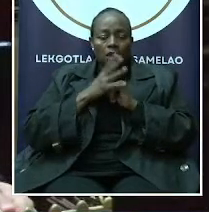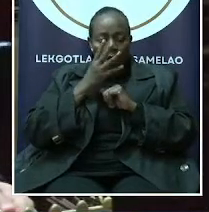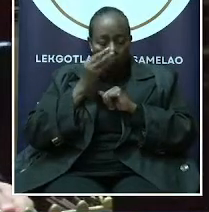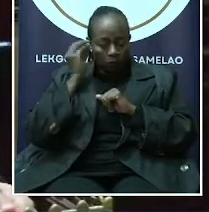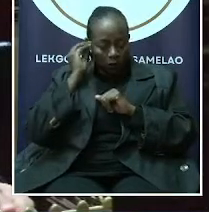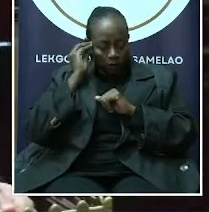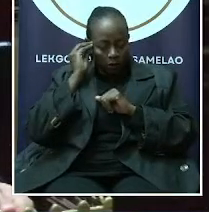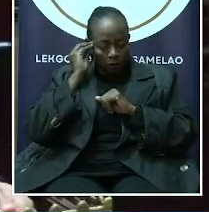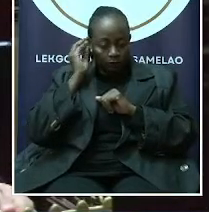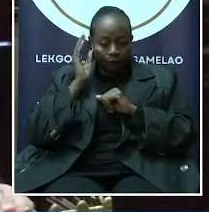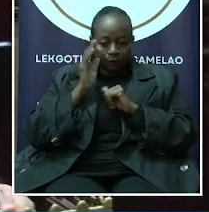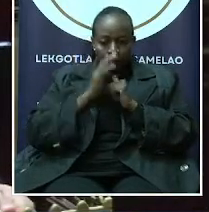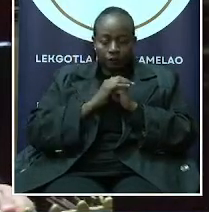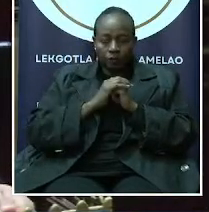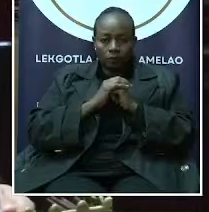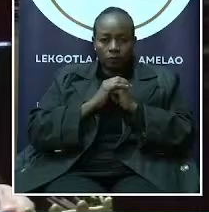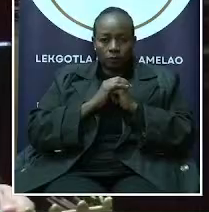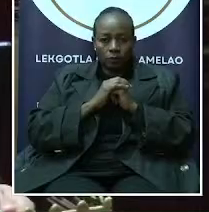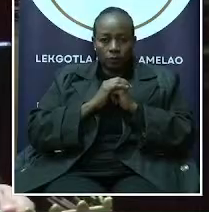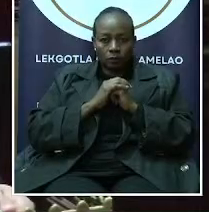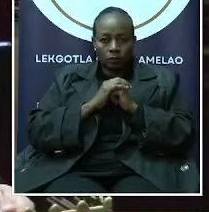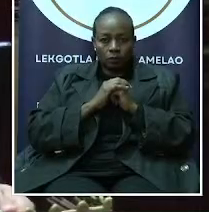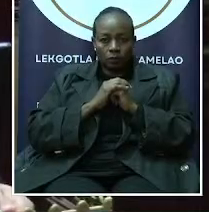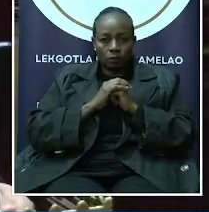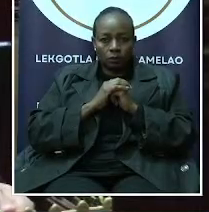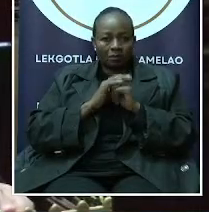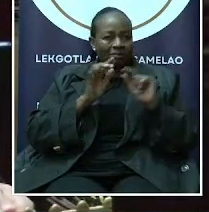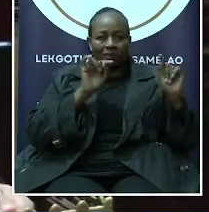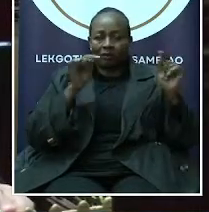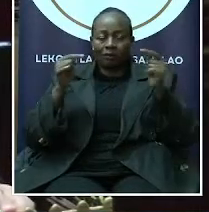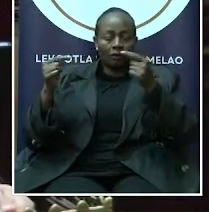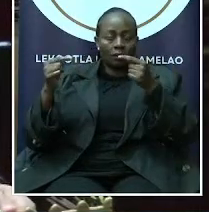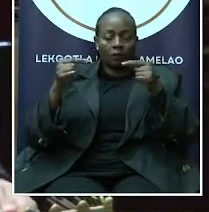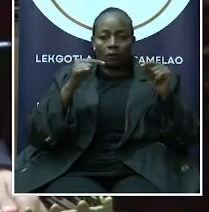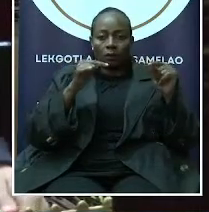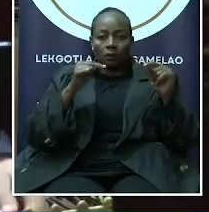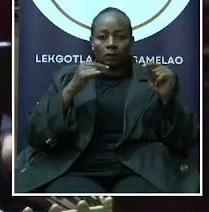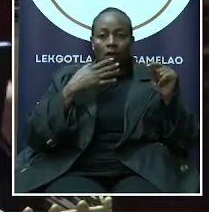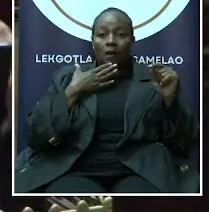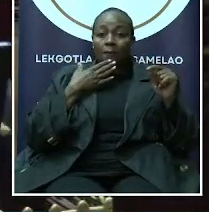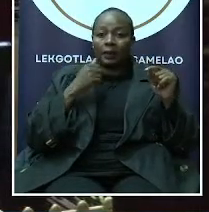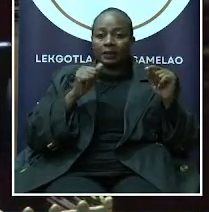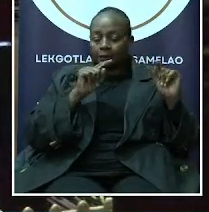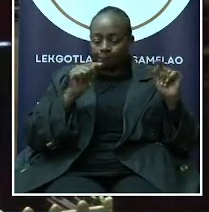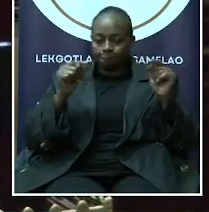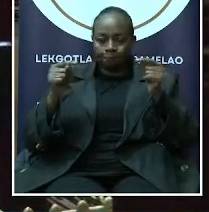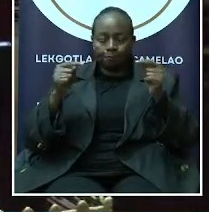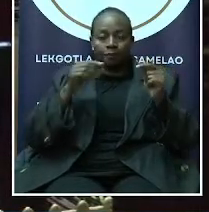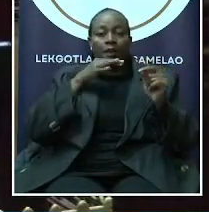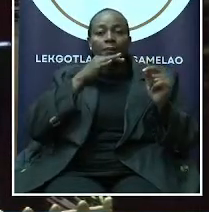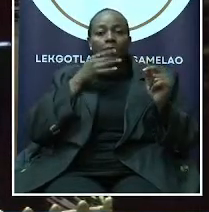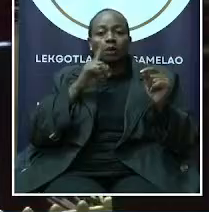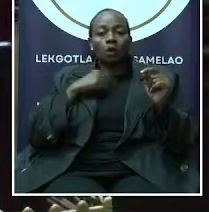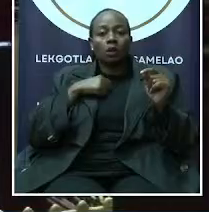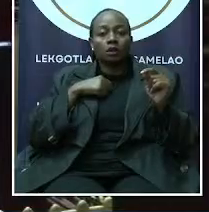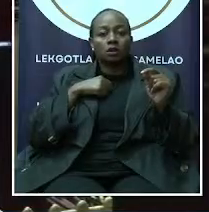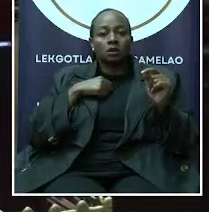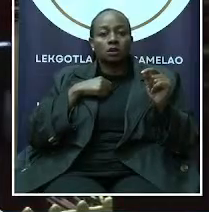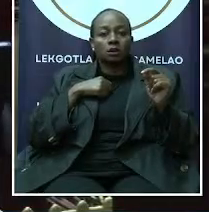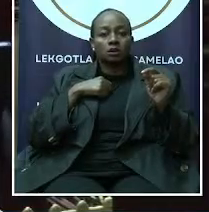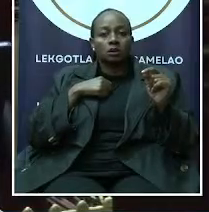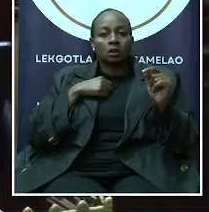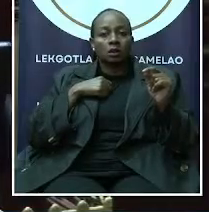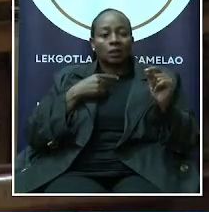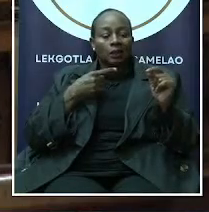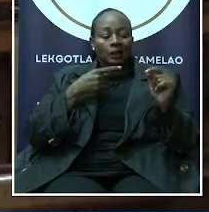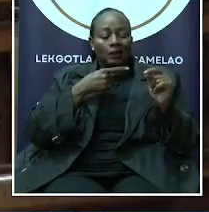Not through your Honourable dialogue. Member. Can we please avoid dialogue? Speaker. Through you, Deputy Speaker. Honourable So, Wane. so in essence, Deputy Speaker, what he advanced in